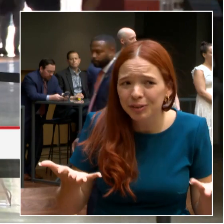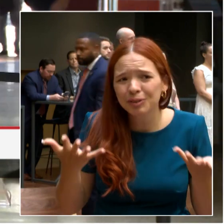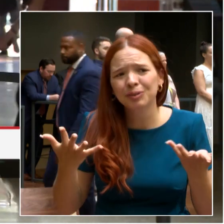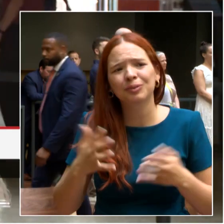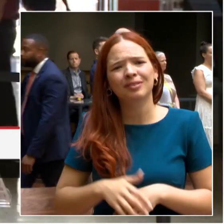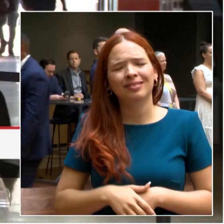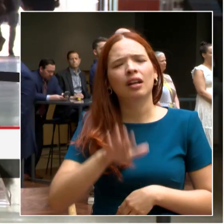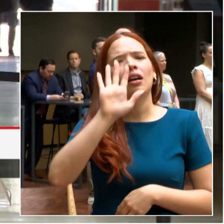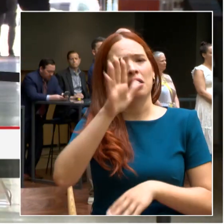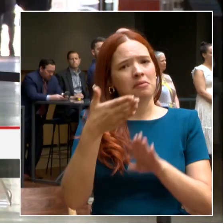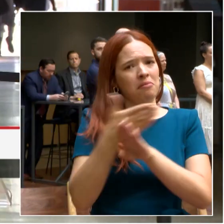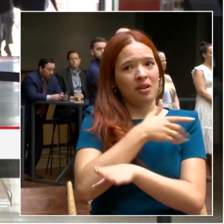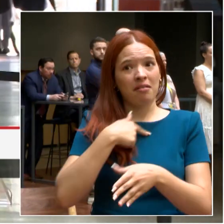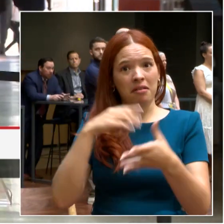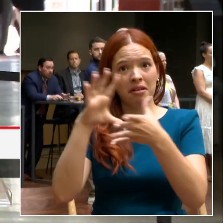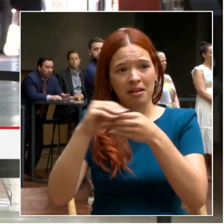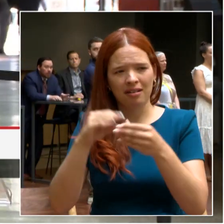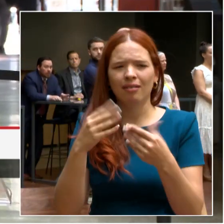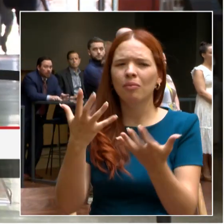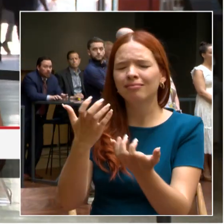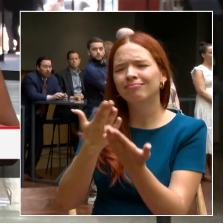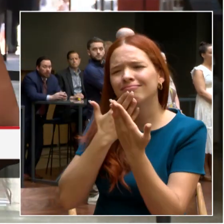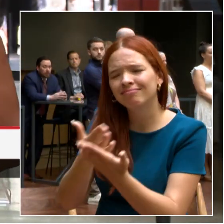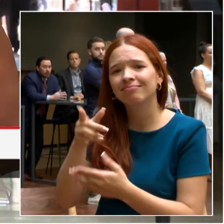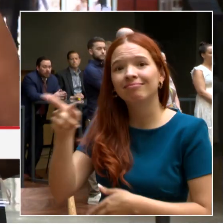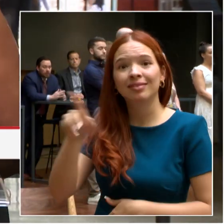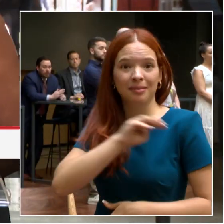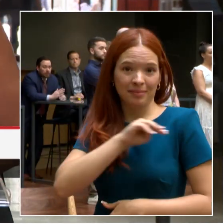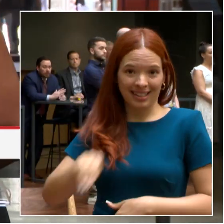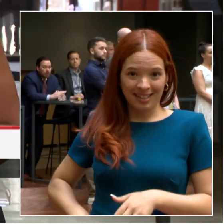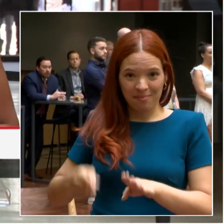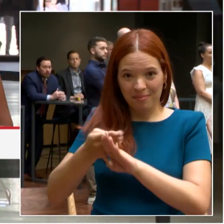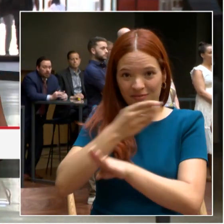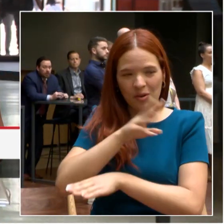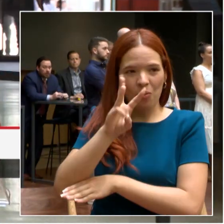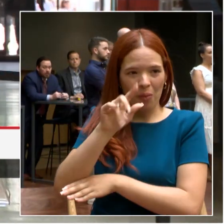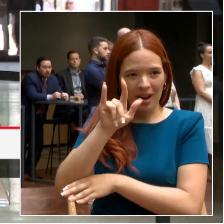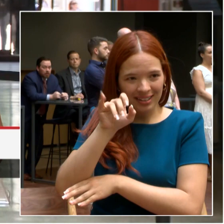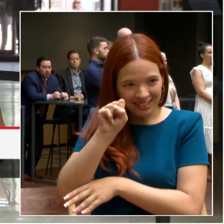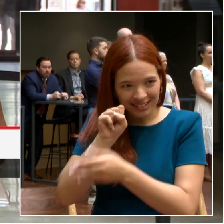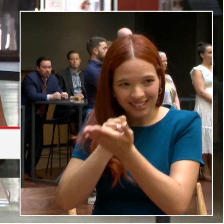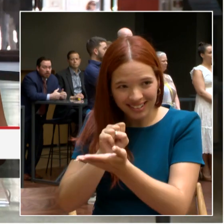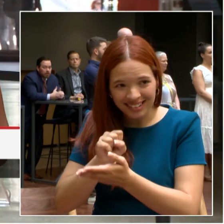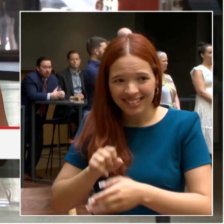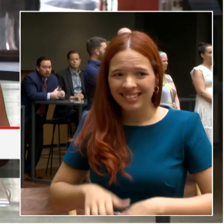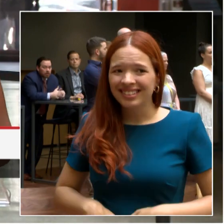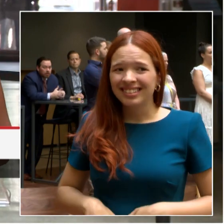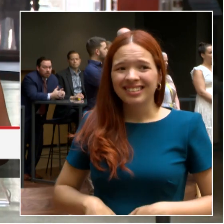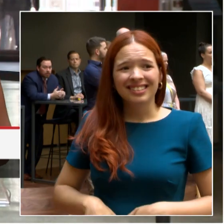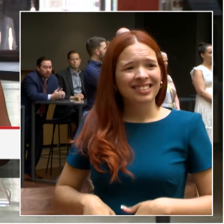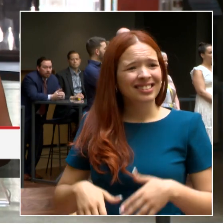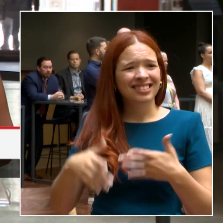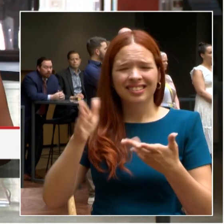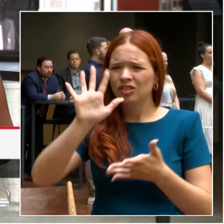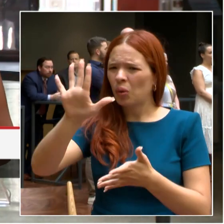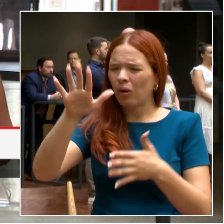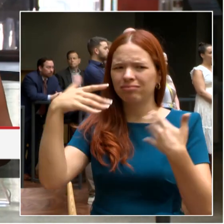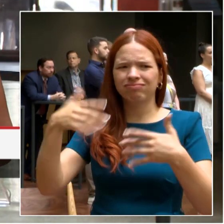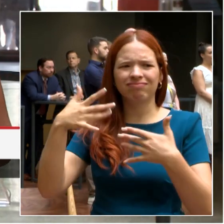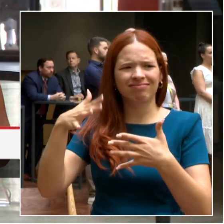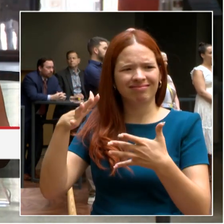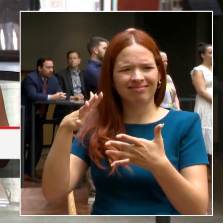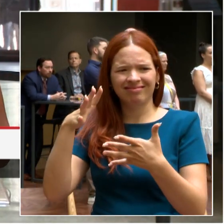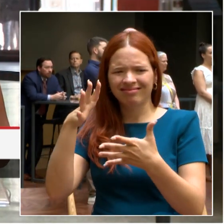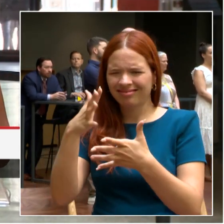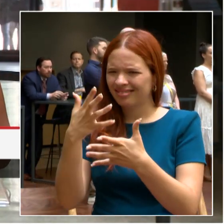leadership on all things that make D.C. a thriving world